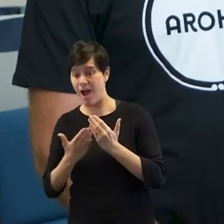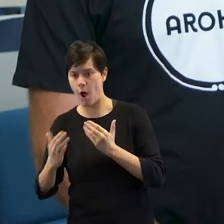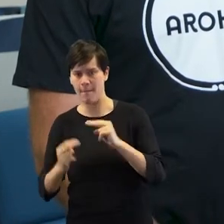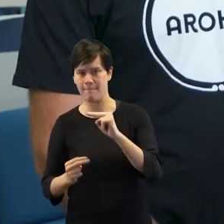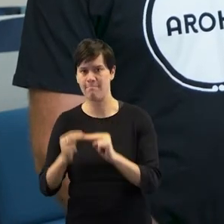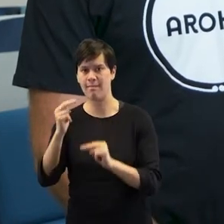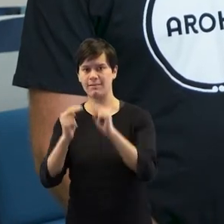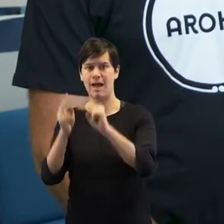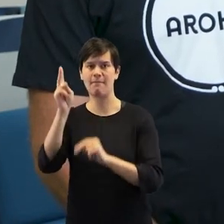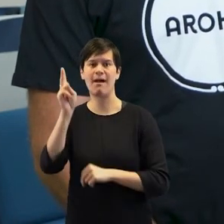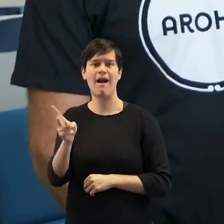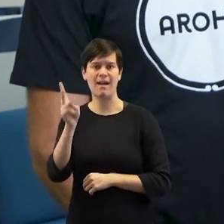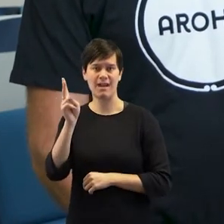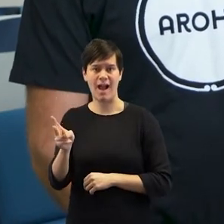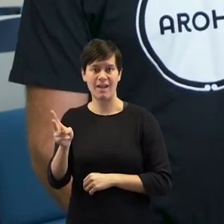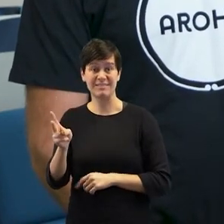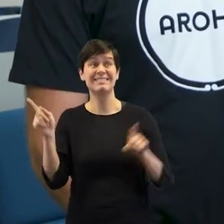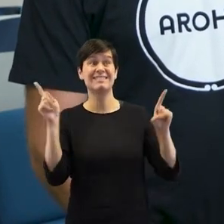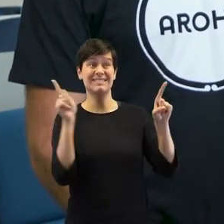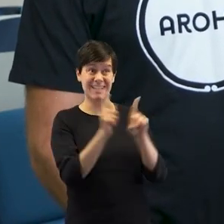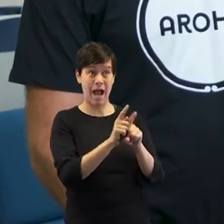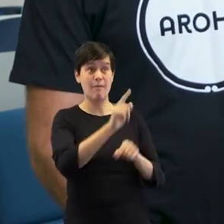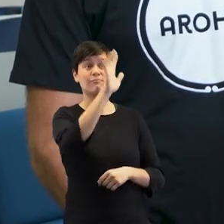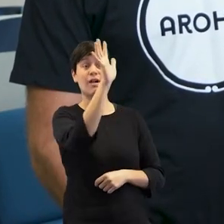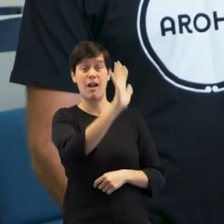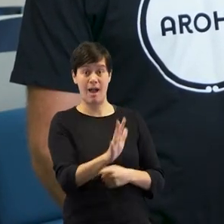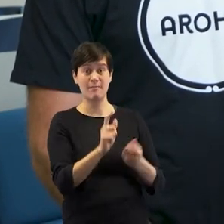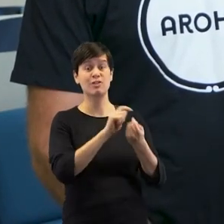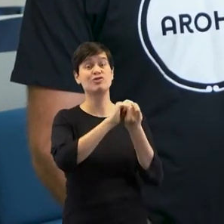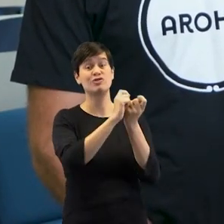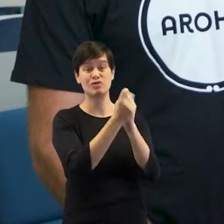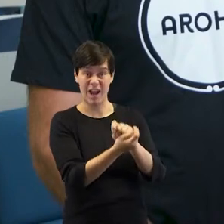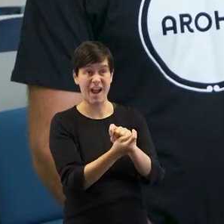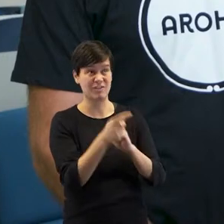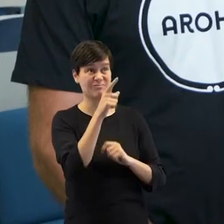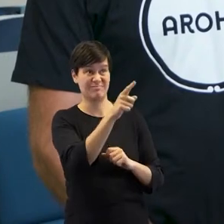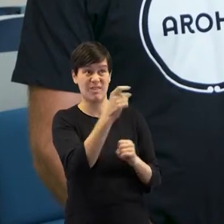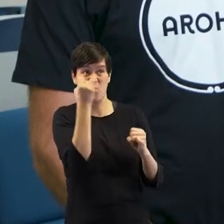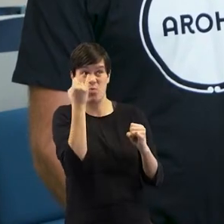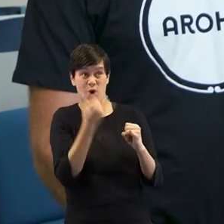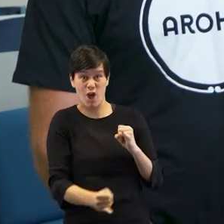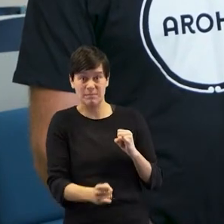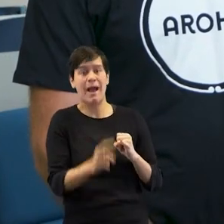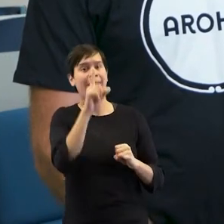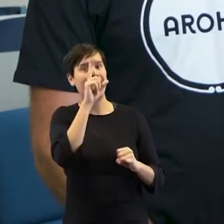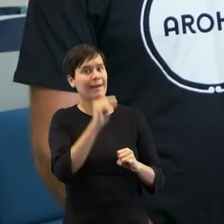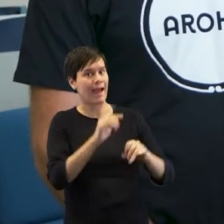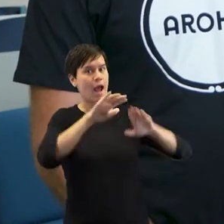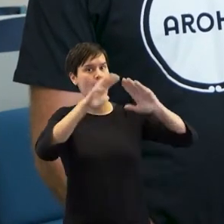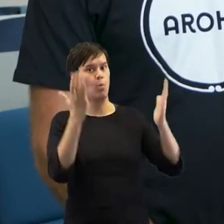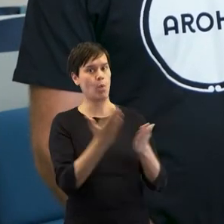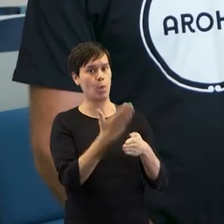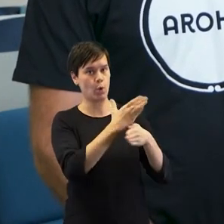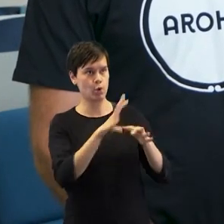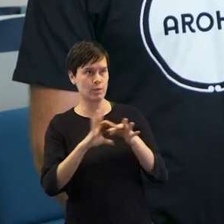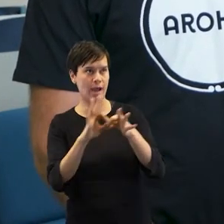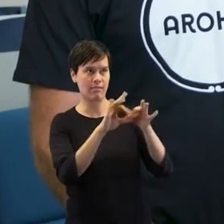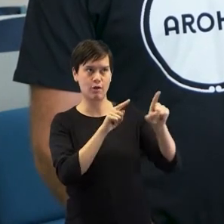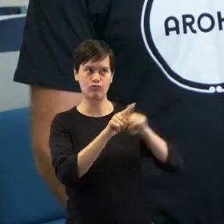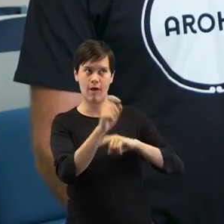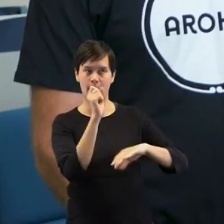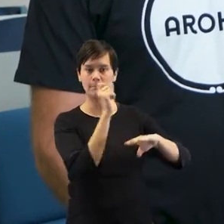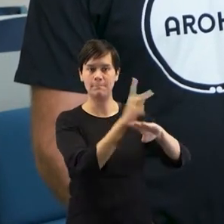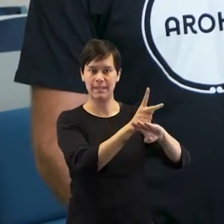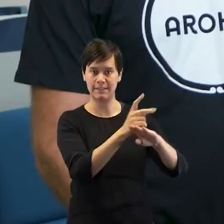the hardship and restrictions that we've experienced during COVID. So the science will continue to play a really central role in